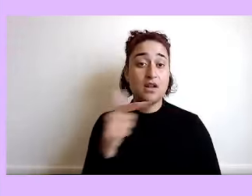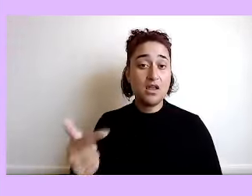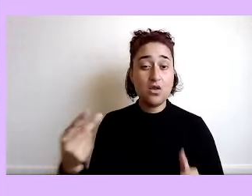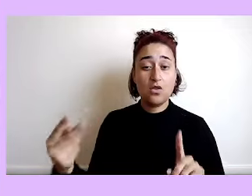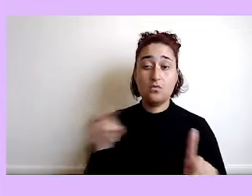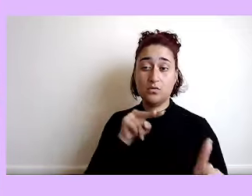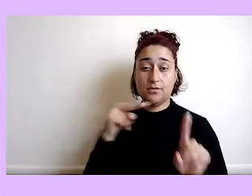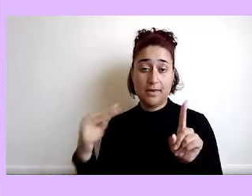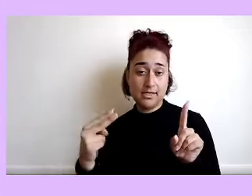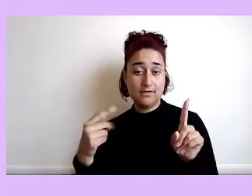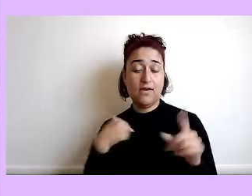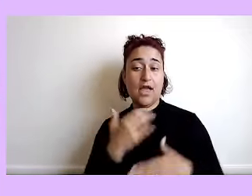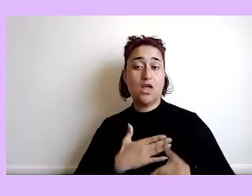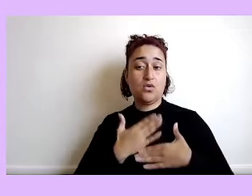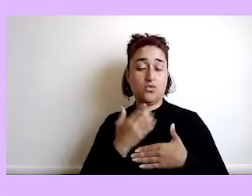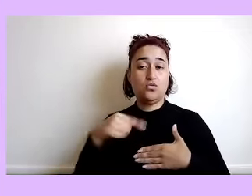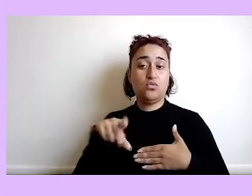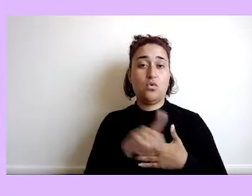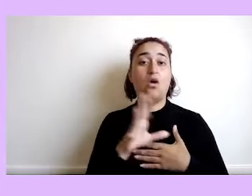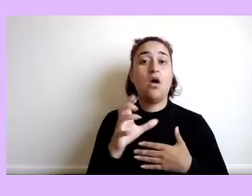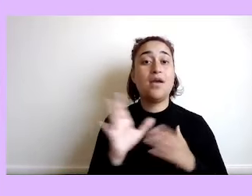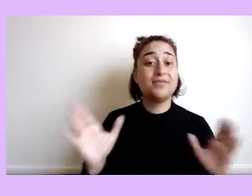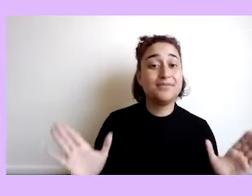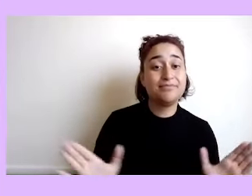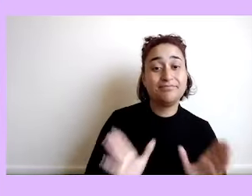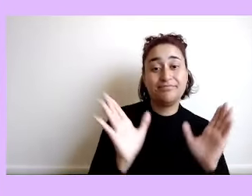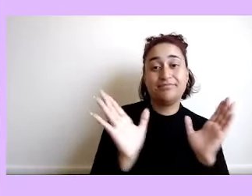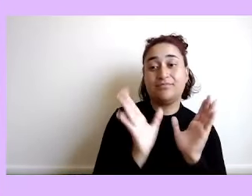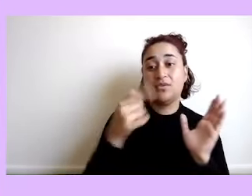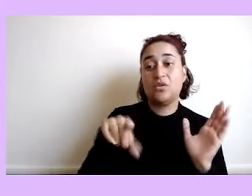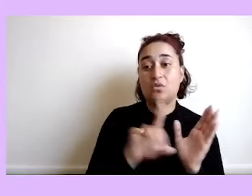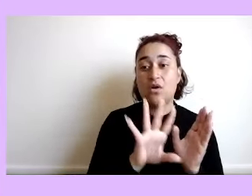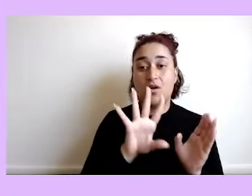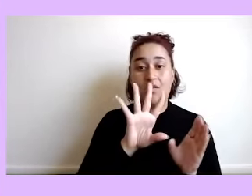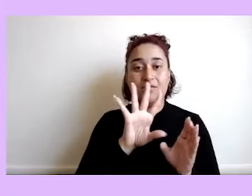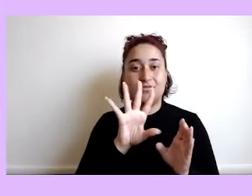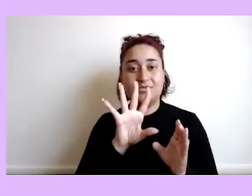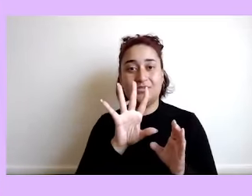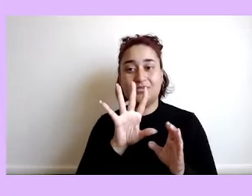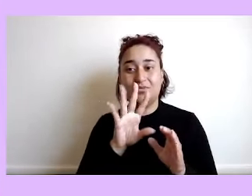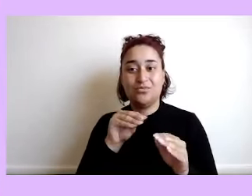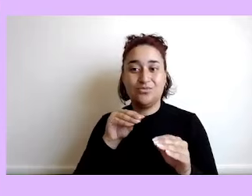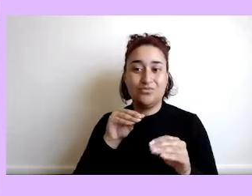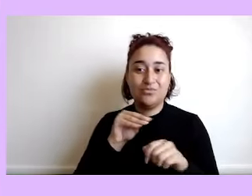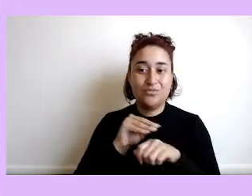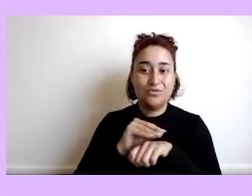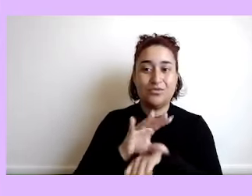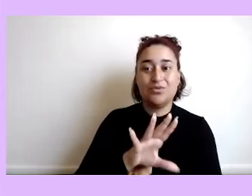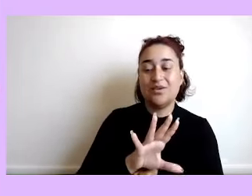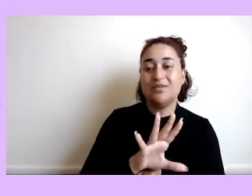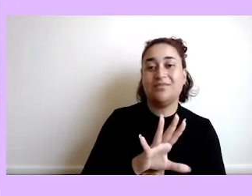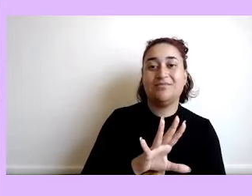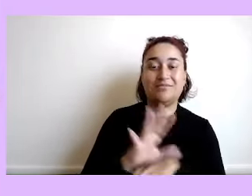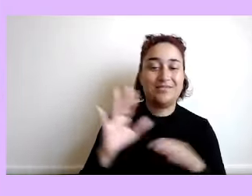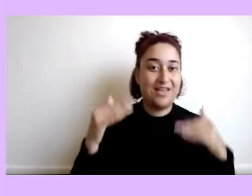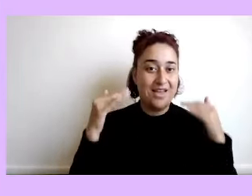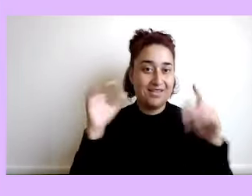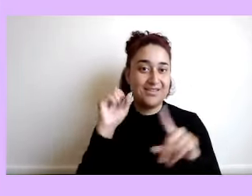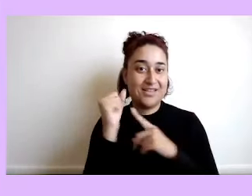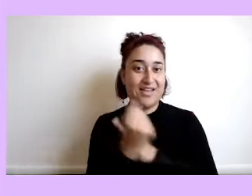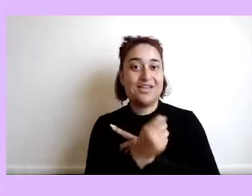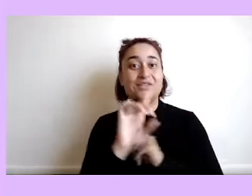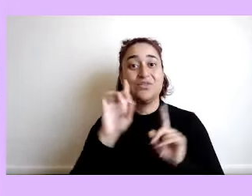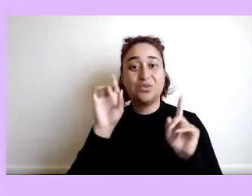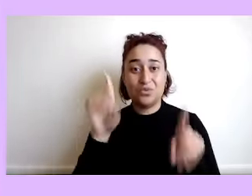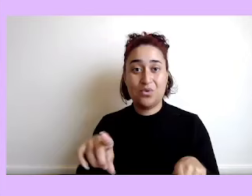I encourage you, I want to speak encouragement into you to infiltrate the bourgeois and high society. to go to